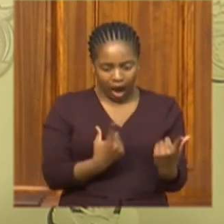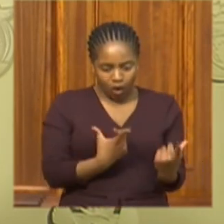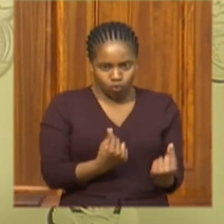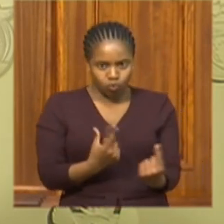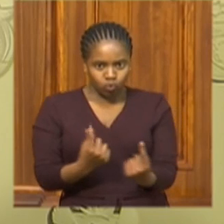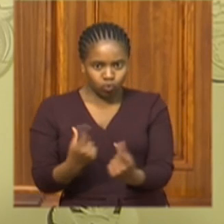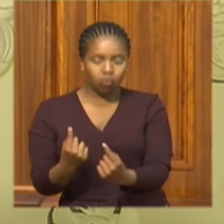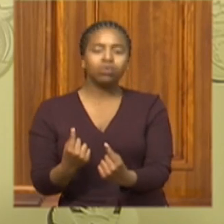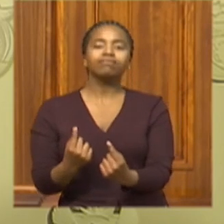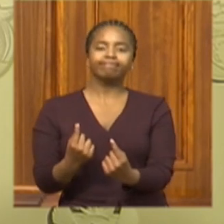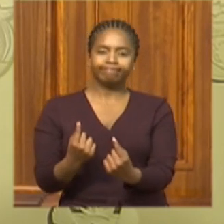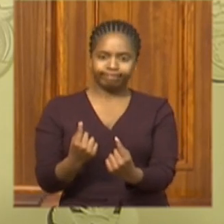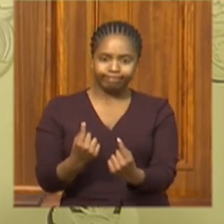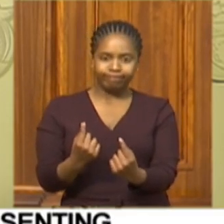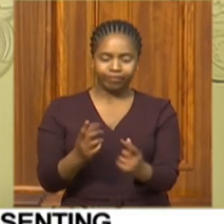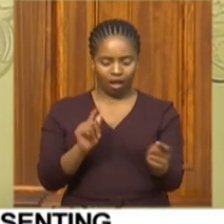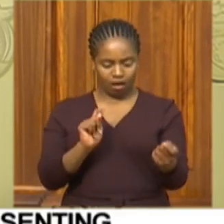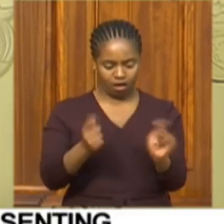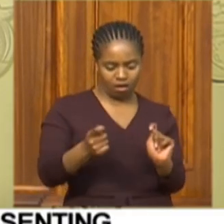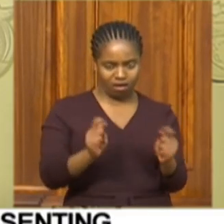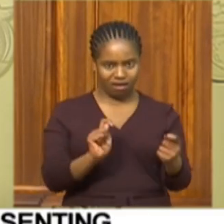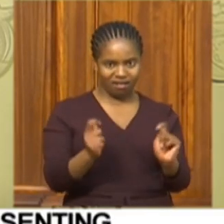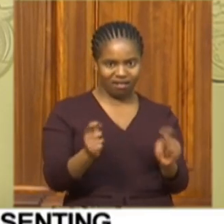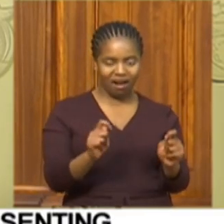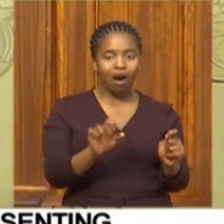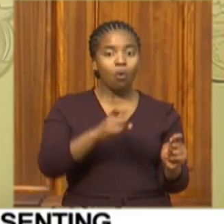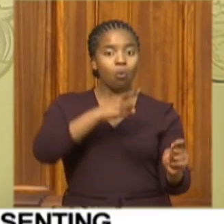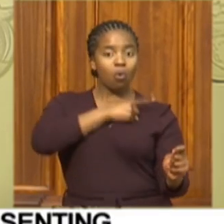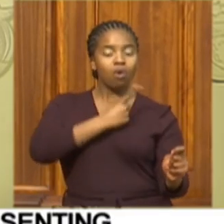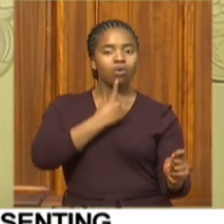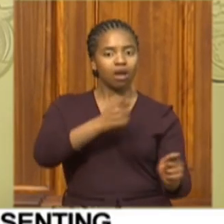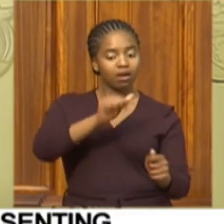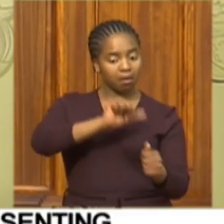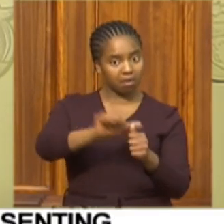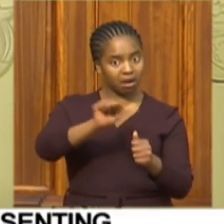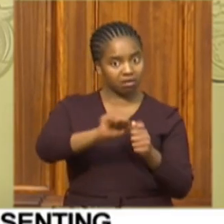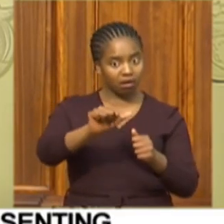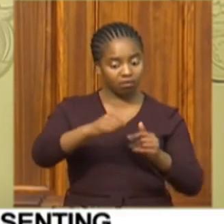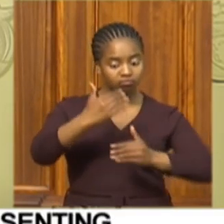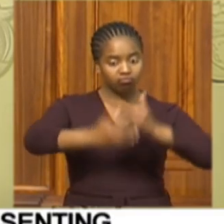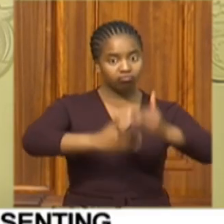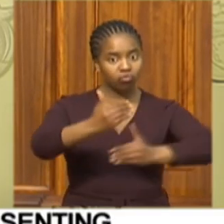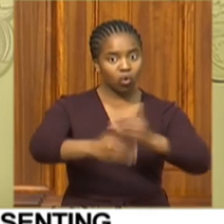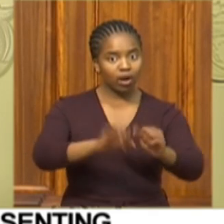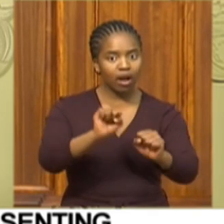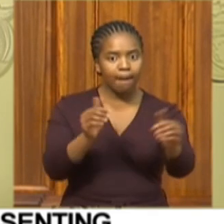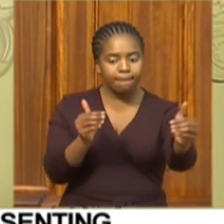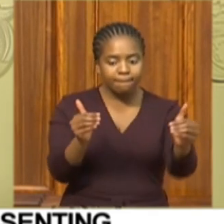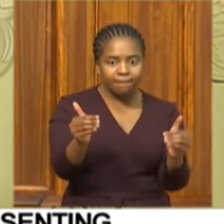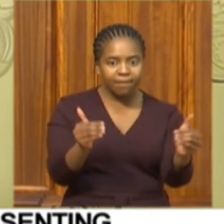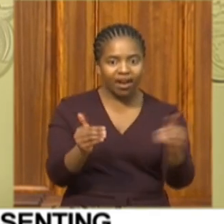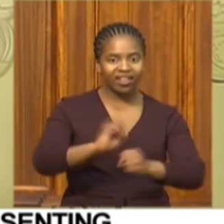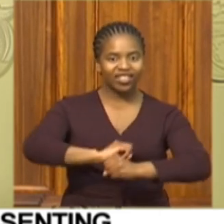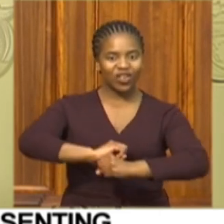adjusted downwards as we have recorded better progress in the management of the